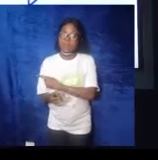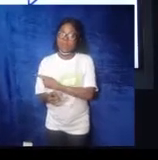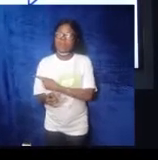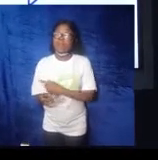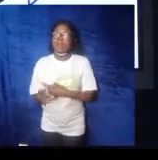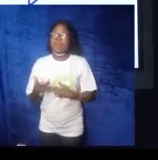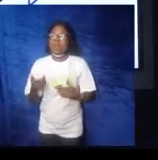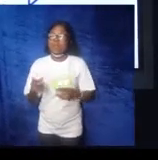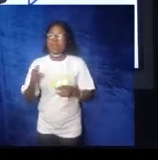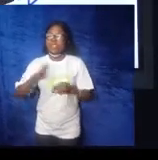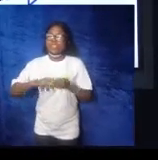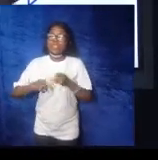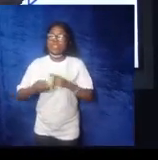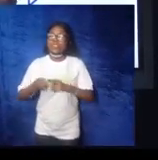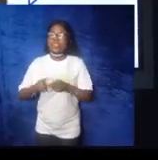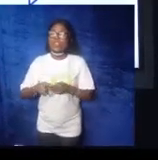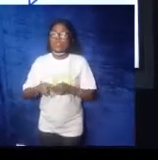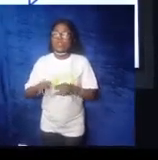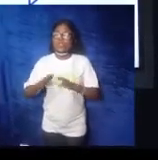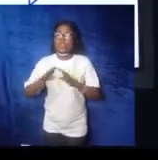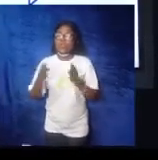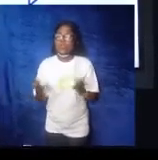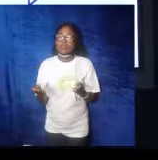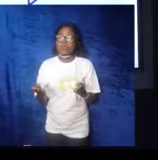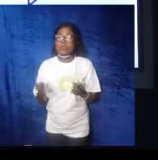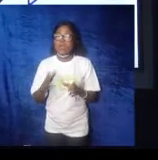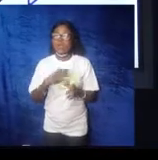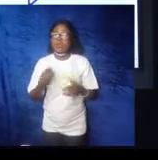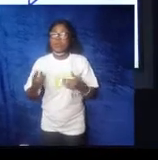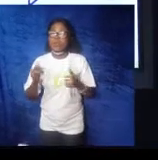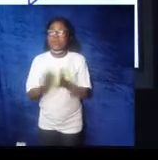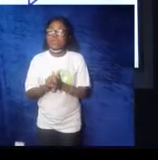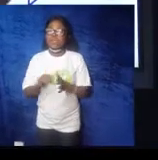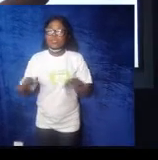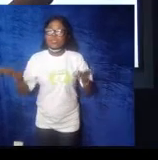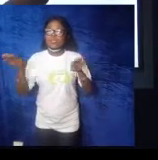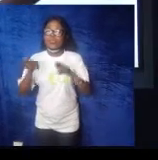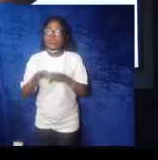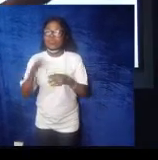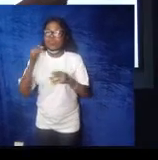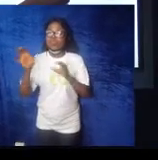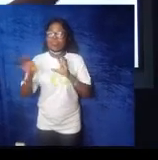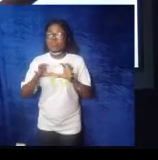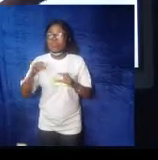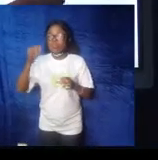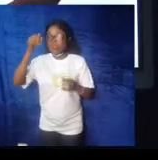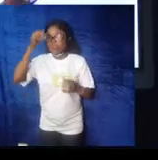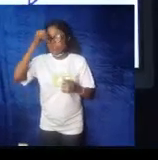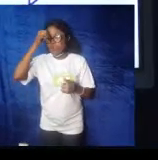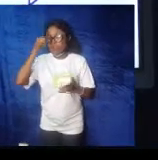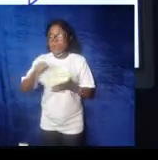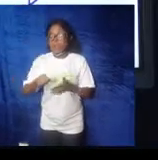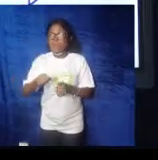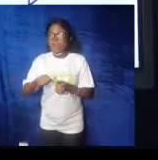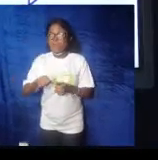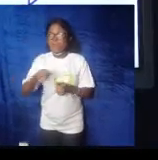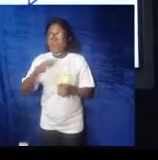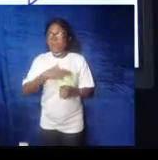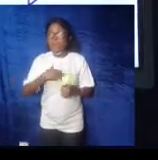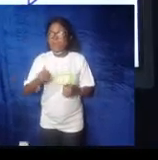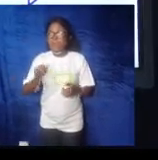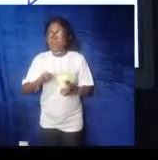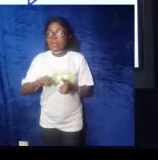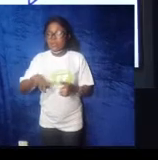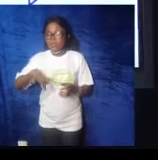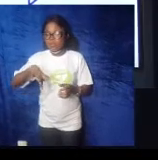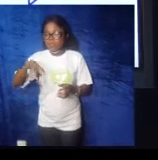write 64 here. What is the relationship between this angle opening and this one closing? Do you